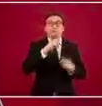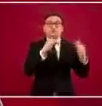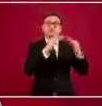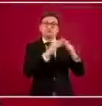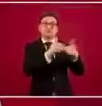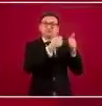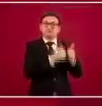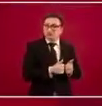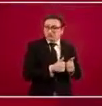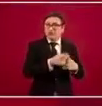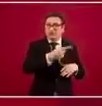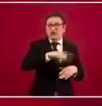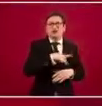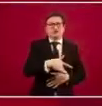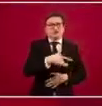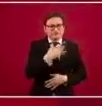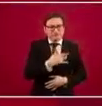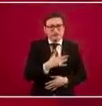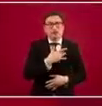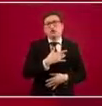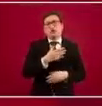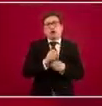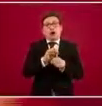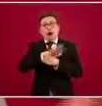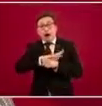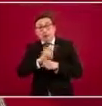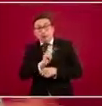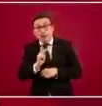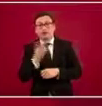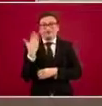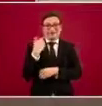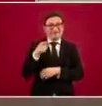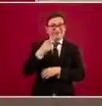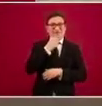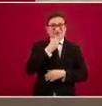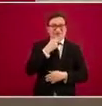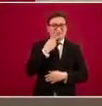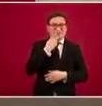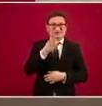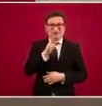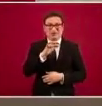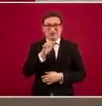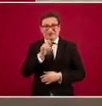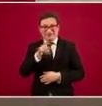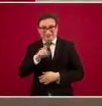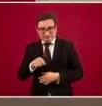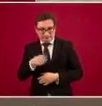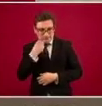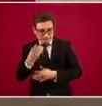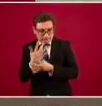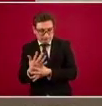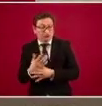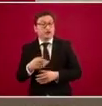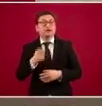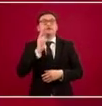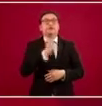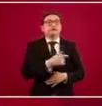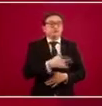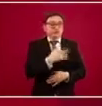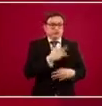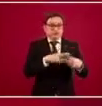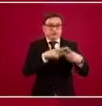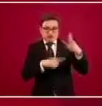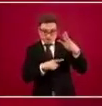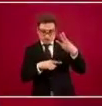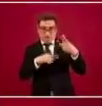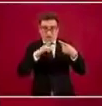better for them to stay at home, isolate themselves. If they have these symptoms that are characteristic of COVID, that have just been